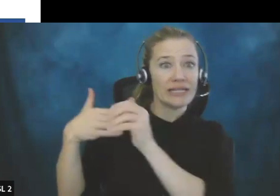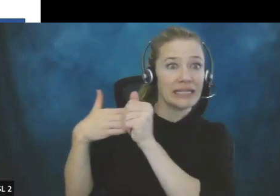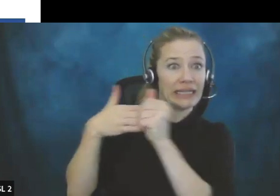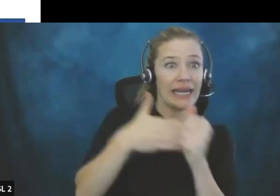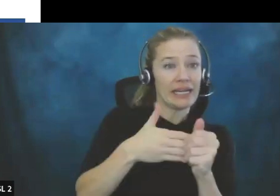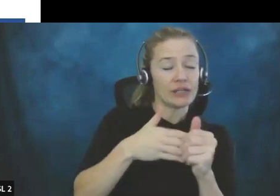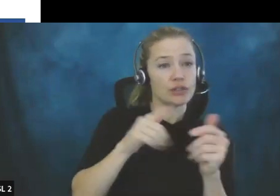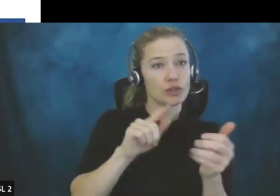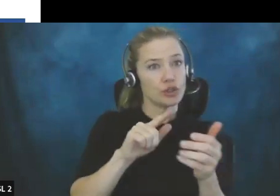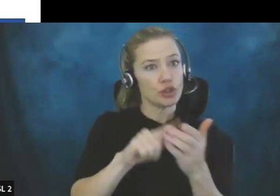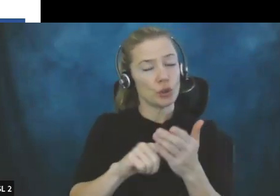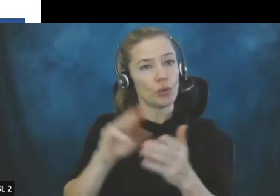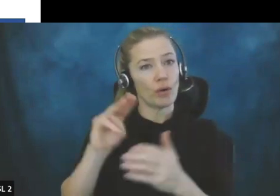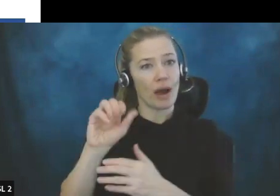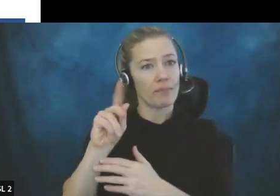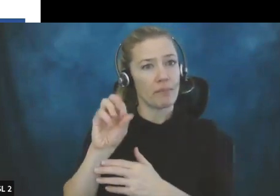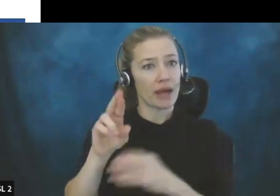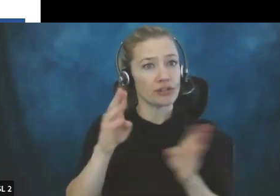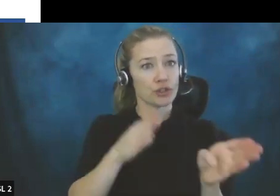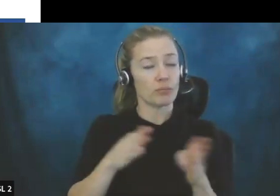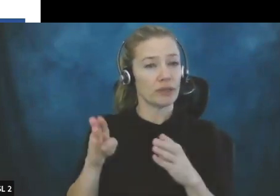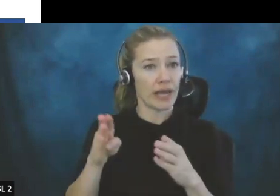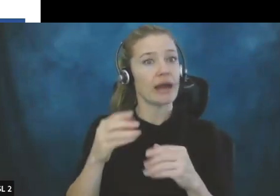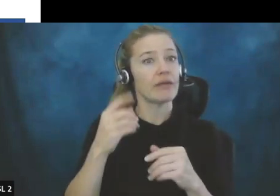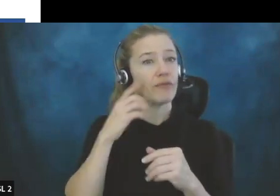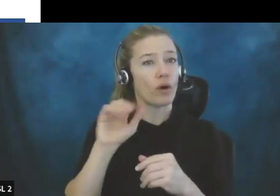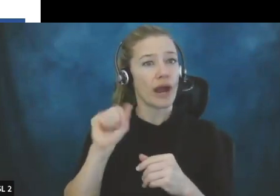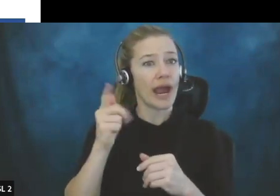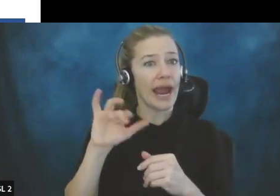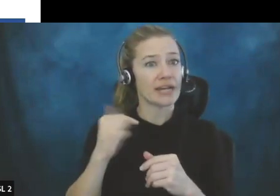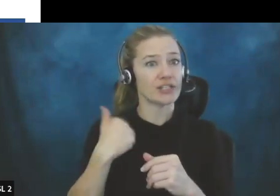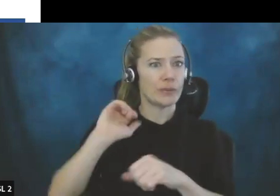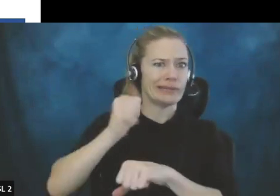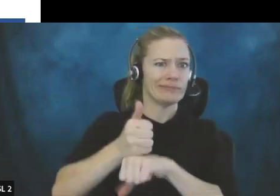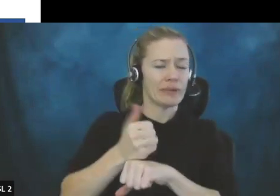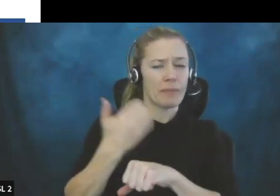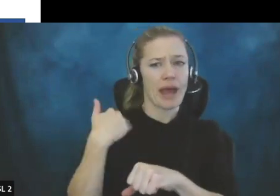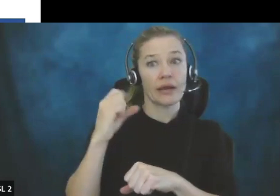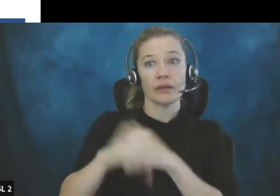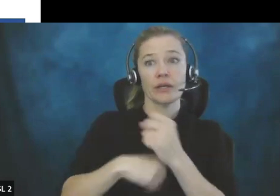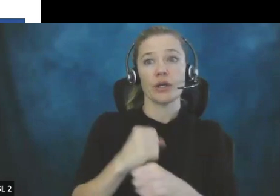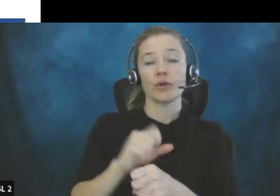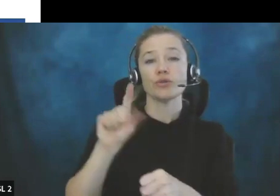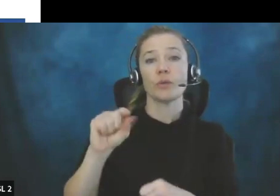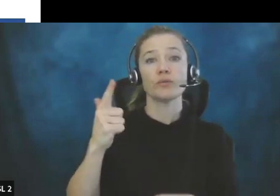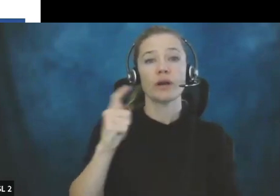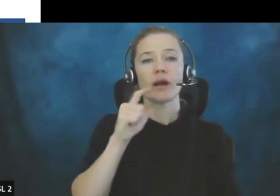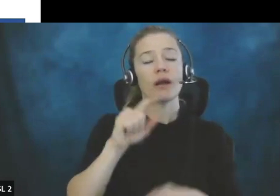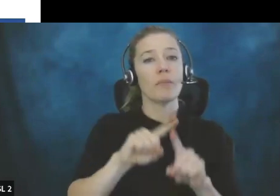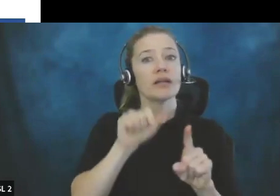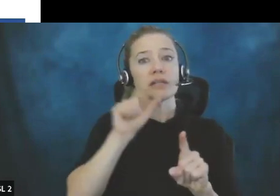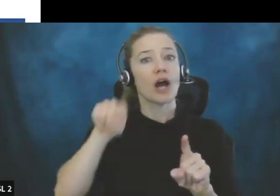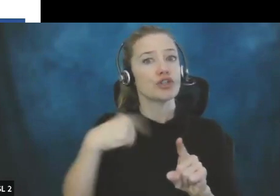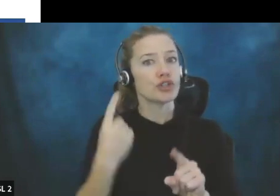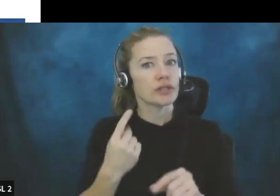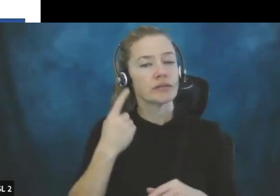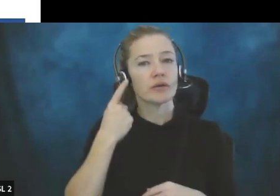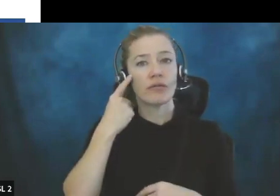lead us to the master plan on aging that was developed in 2021. I also want to mention this is not just